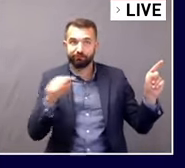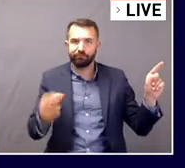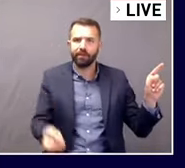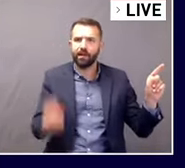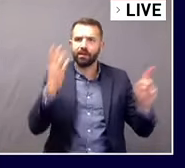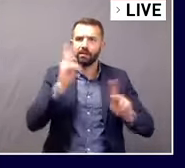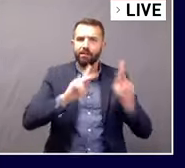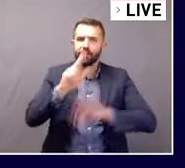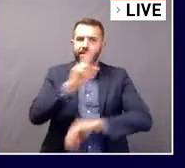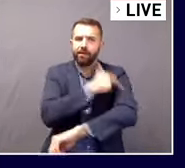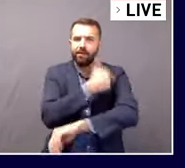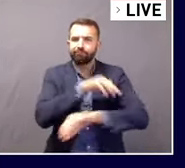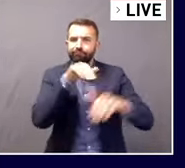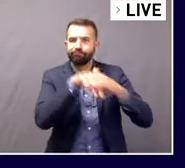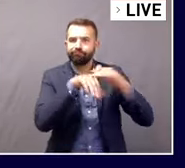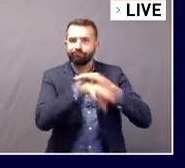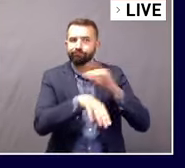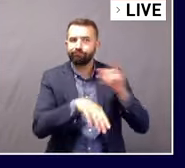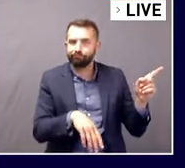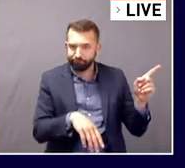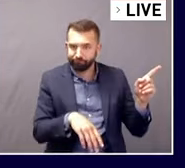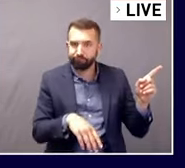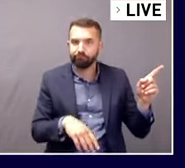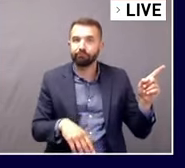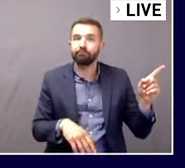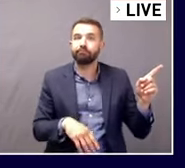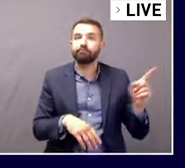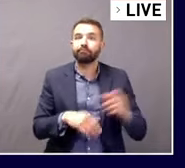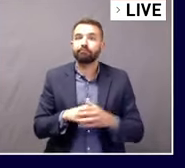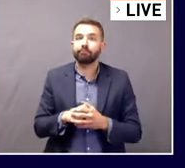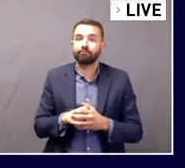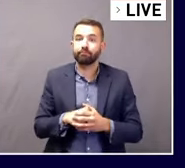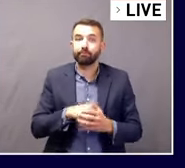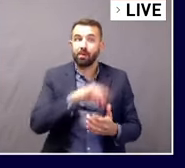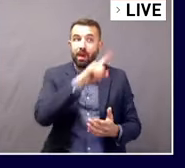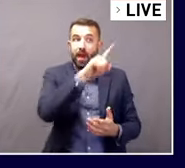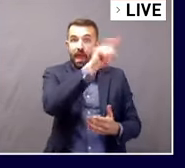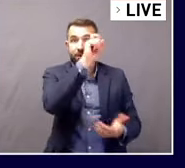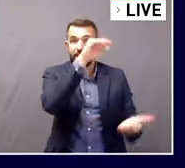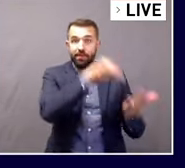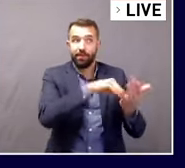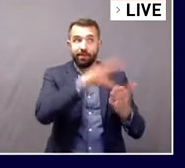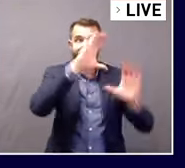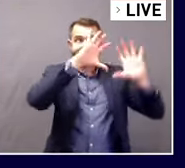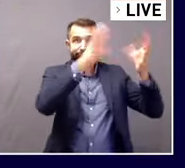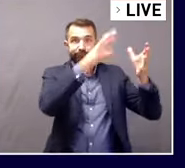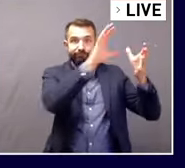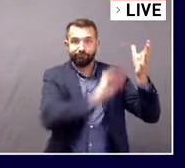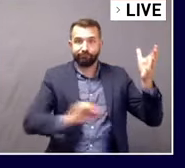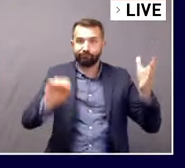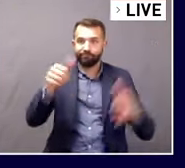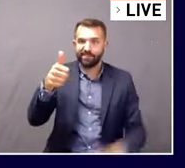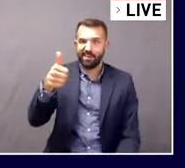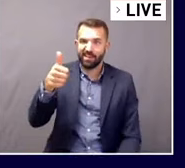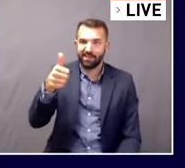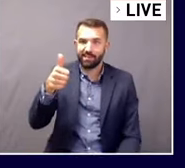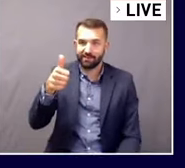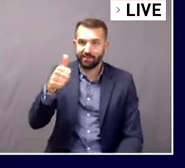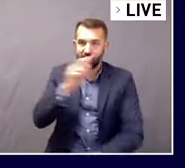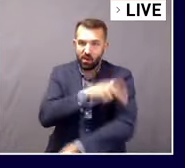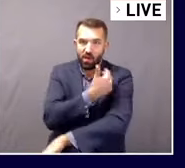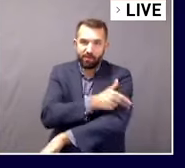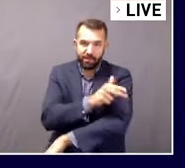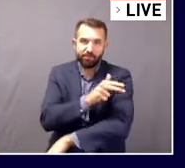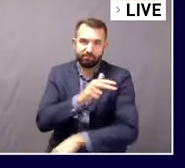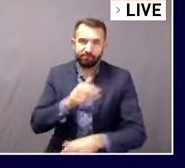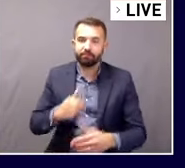COVID-19 is 10 hospitalizations for every 100,000 individuals. That rate in Maine right now is less